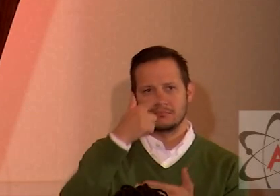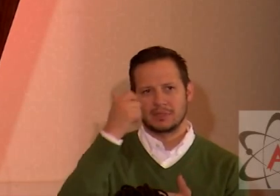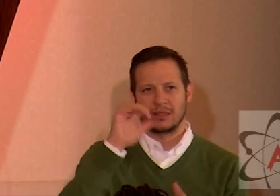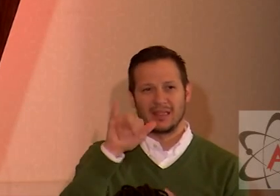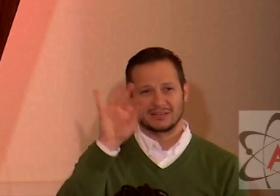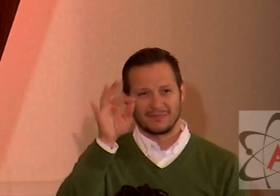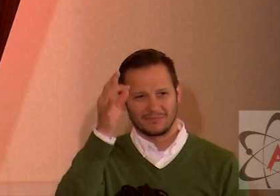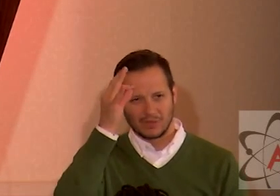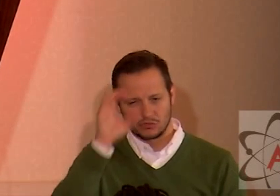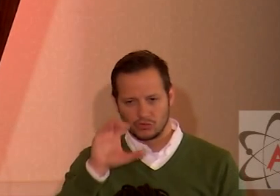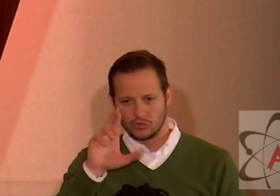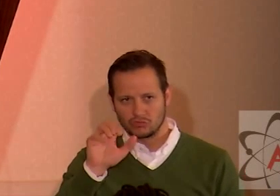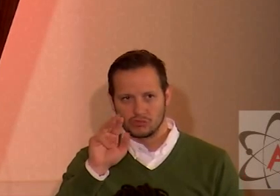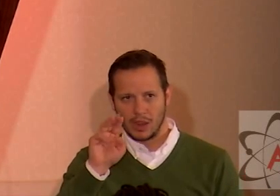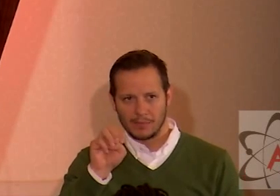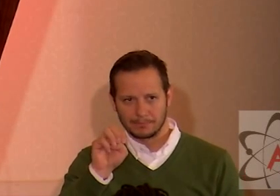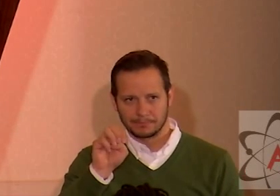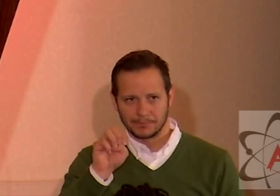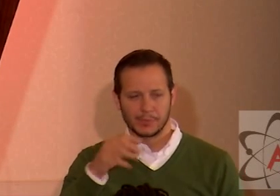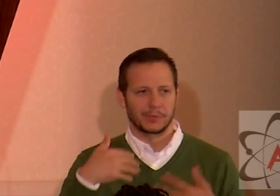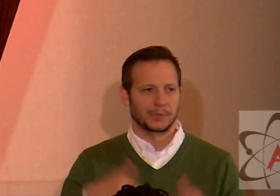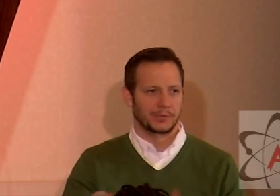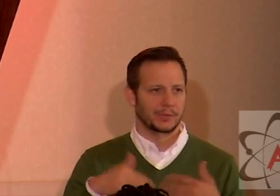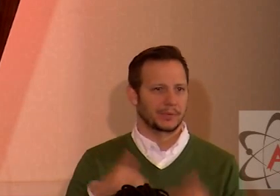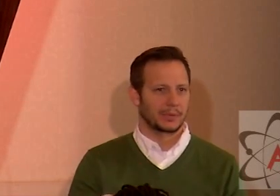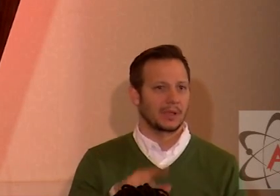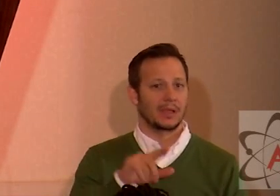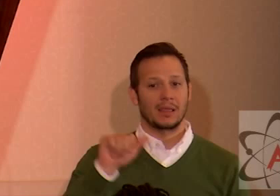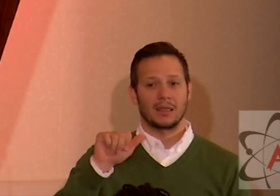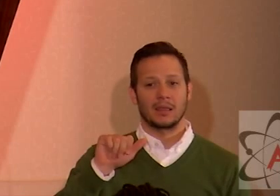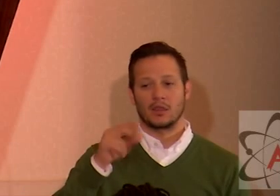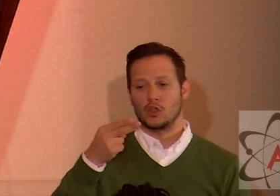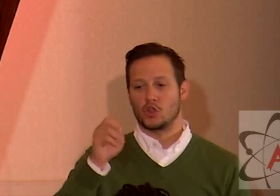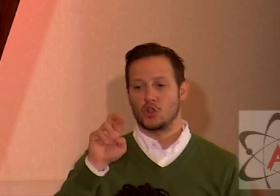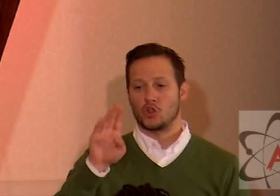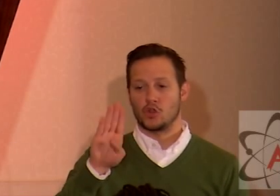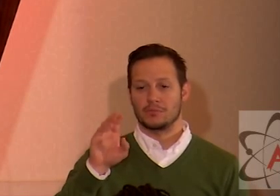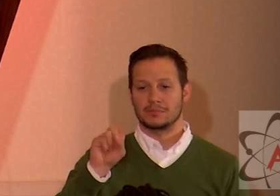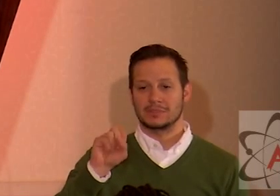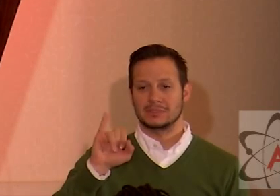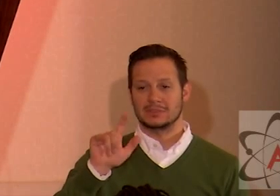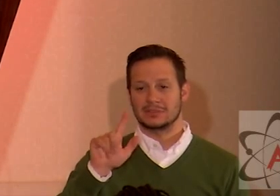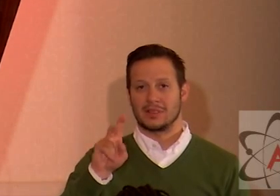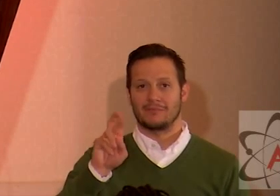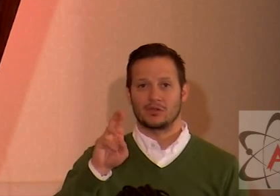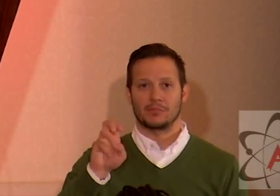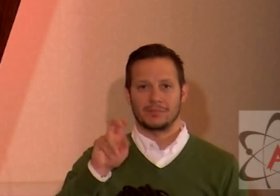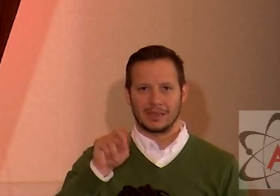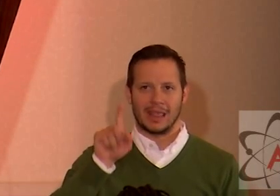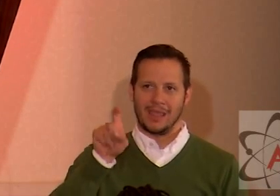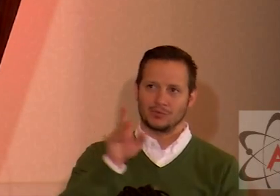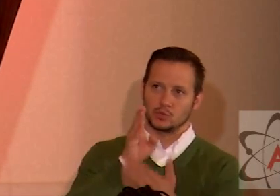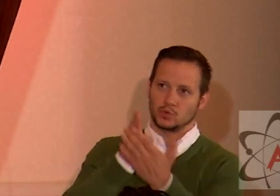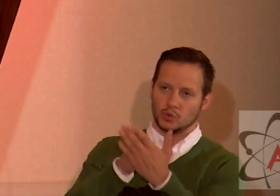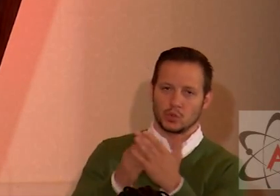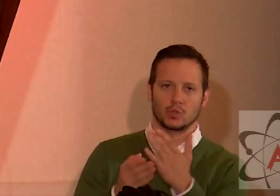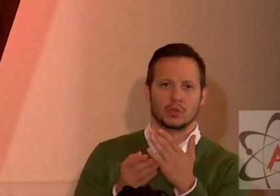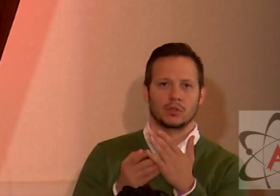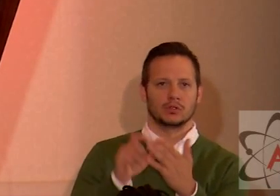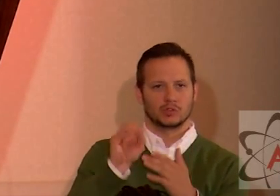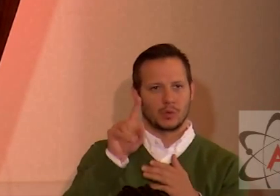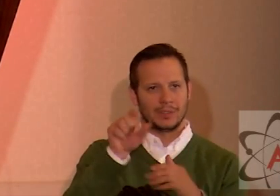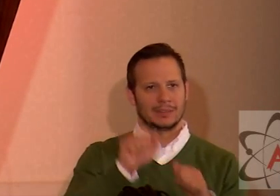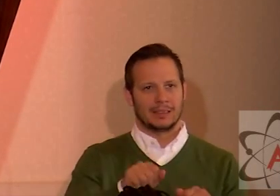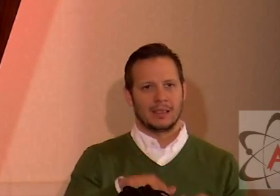federal crime. You've come a long way since atheists like Herb Silverman had to sue just to run for office in a state